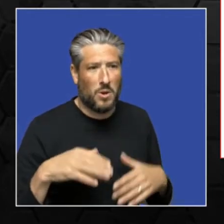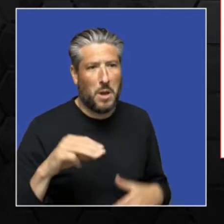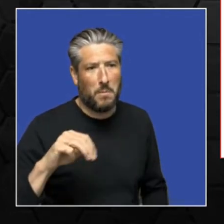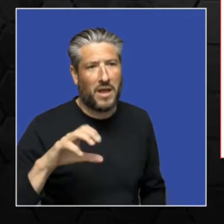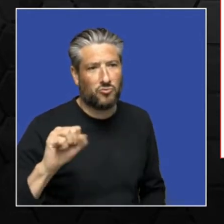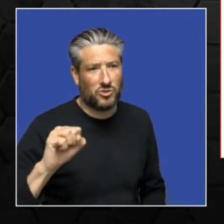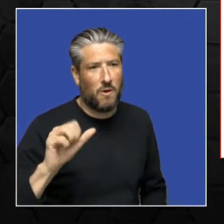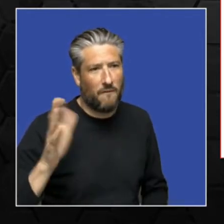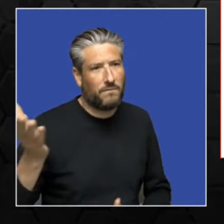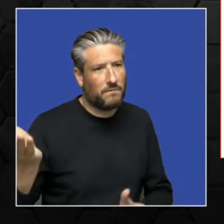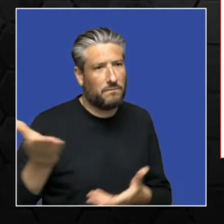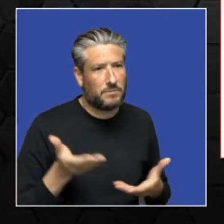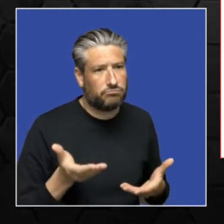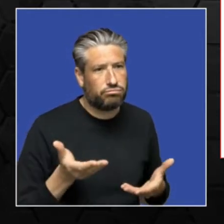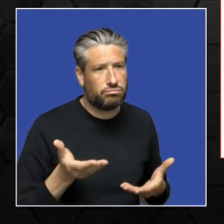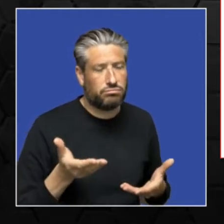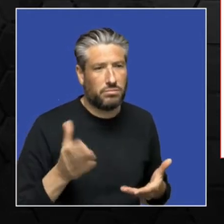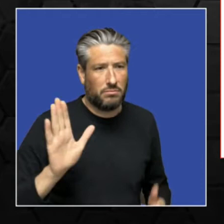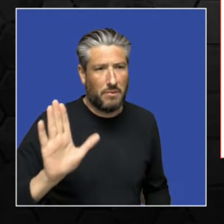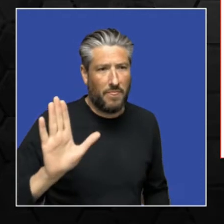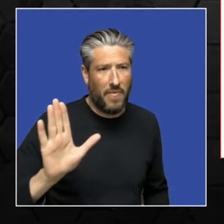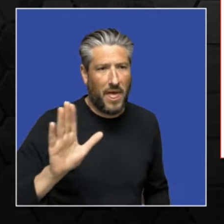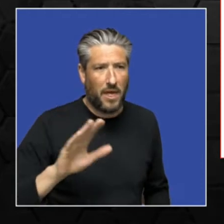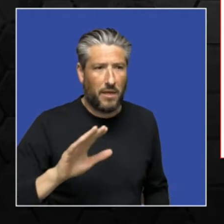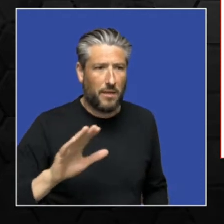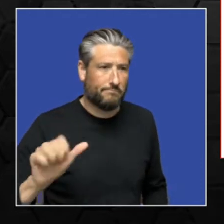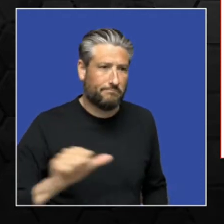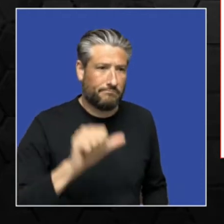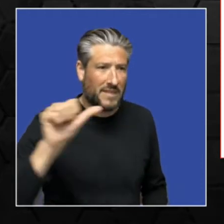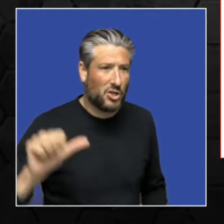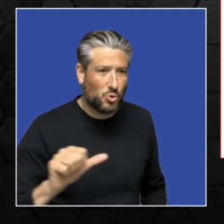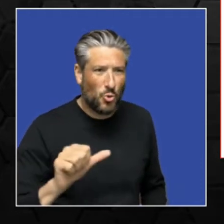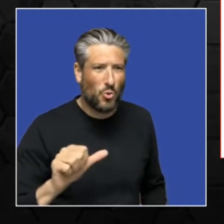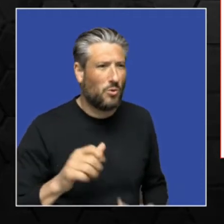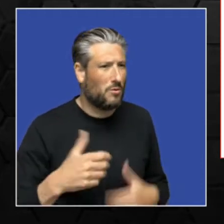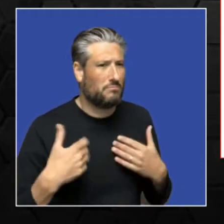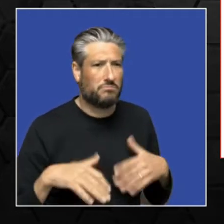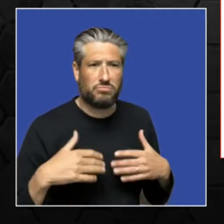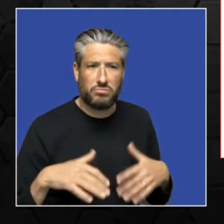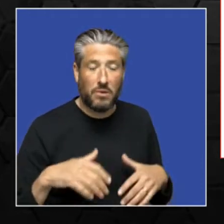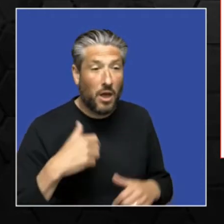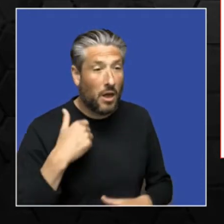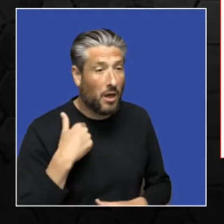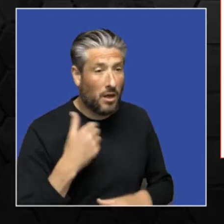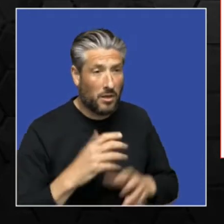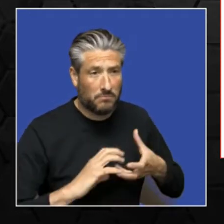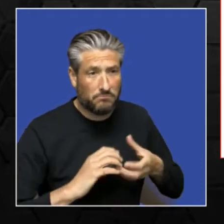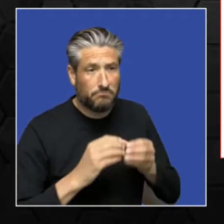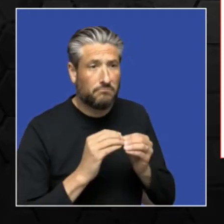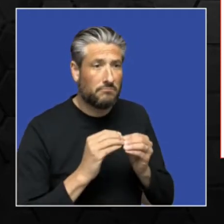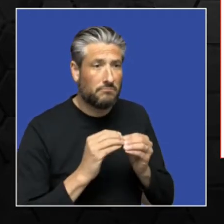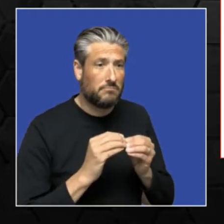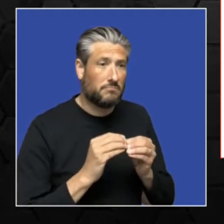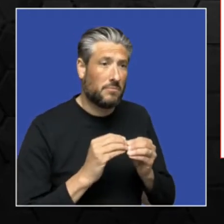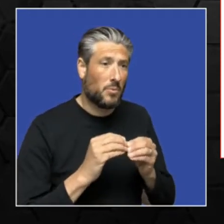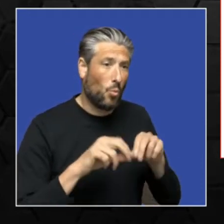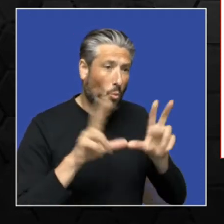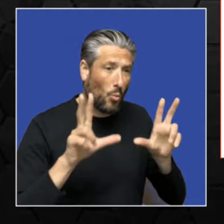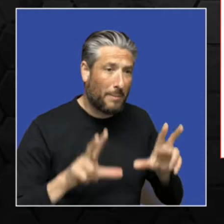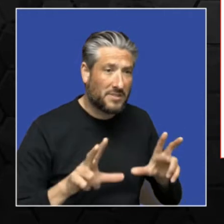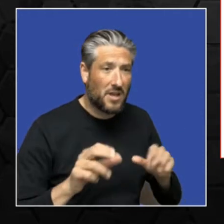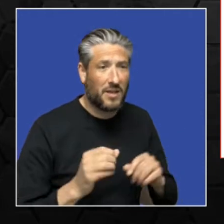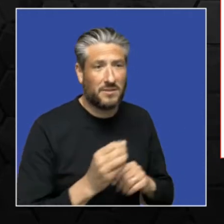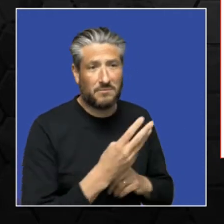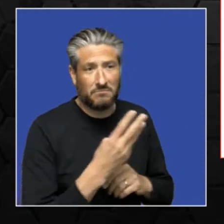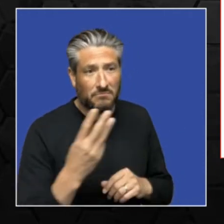or even tomorrow when we have to build a website or an app, we can we can just use it in such an easy